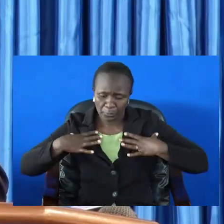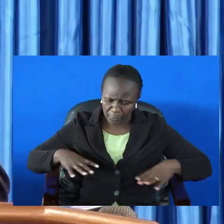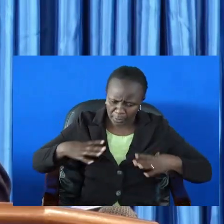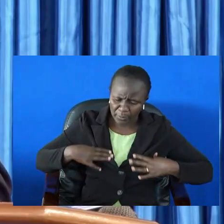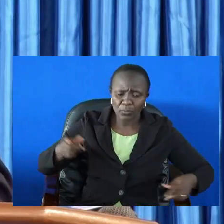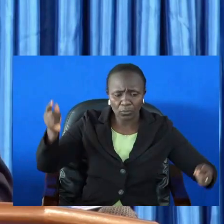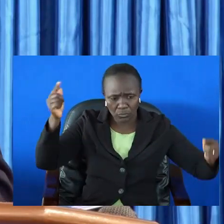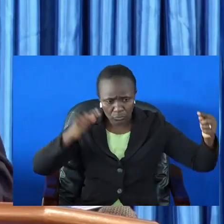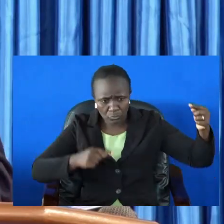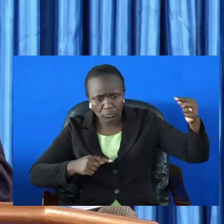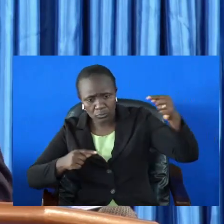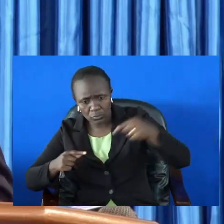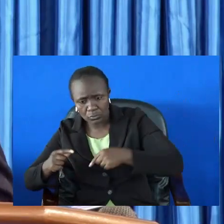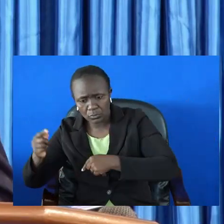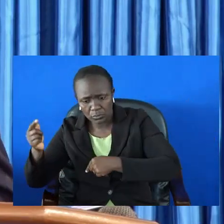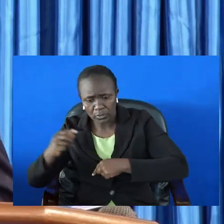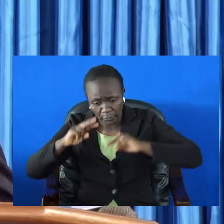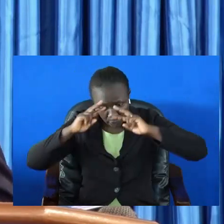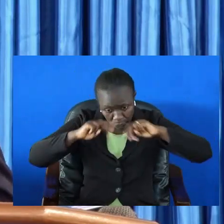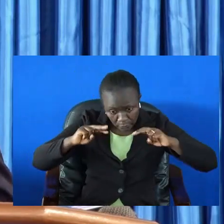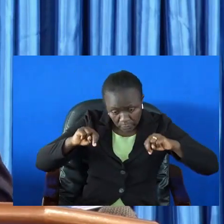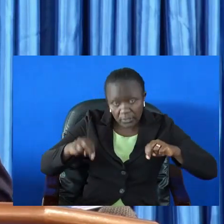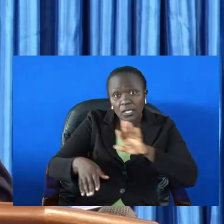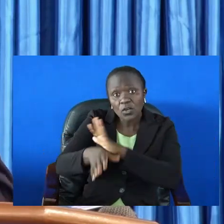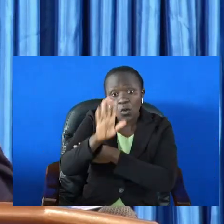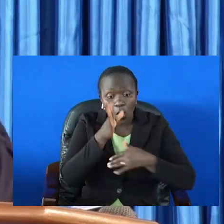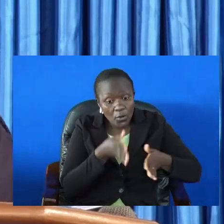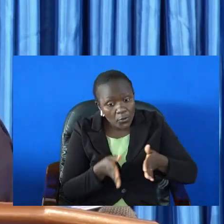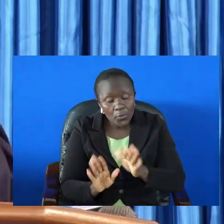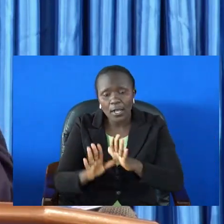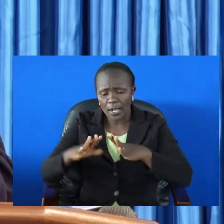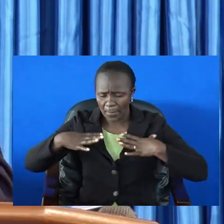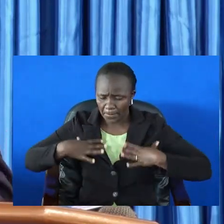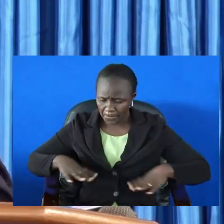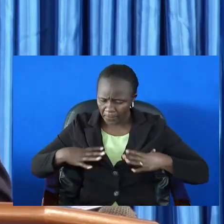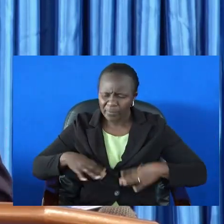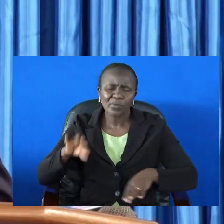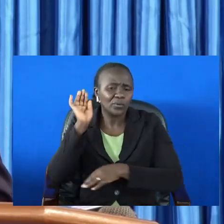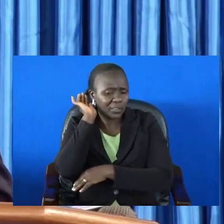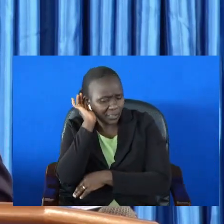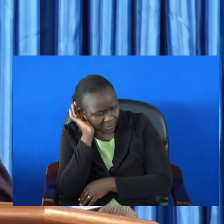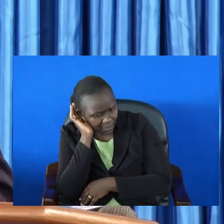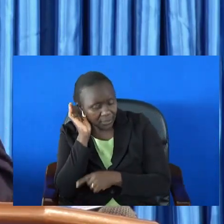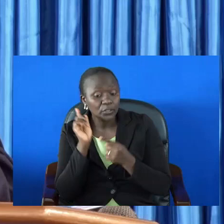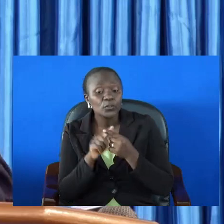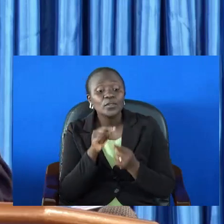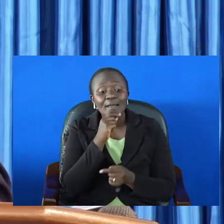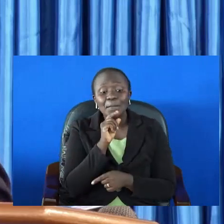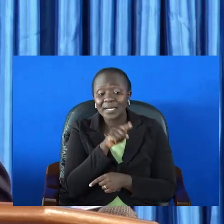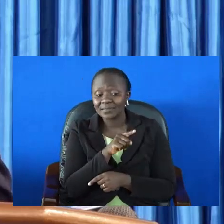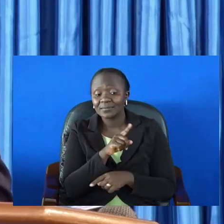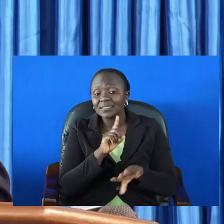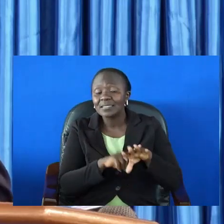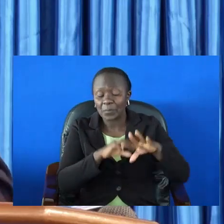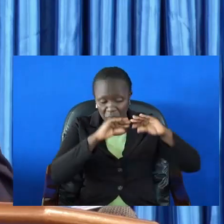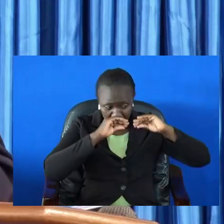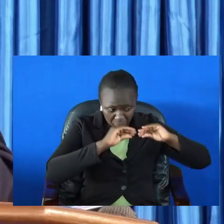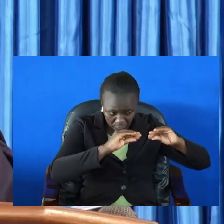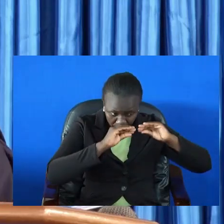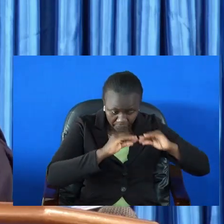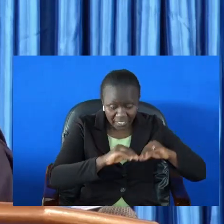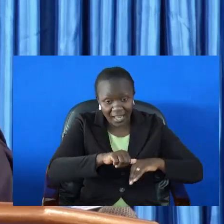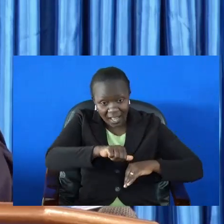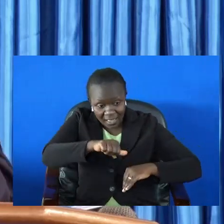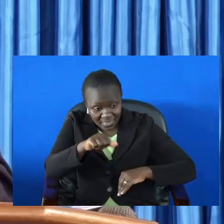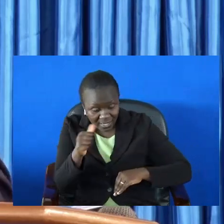going there to seek God's way, and people could listen to him when he was teaching. Others